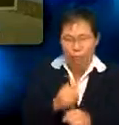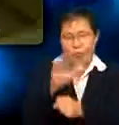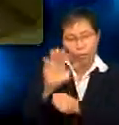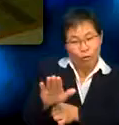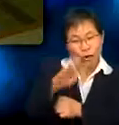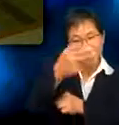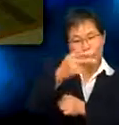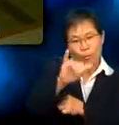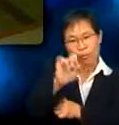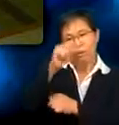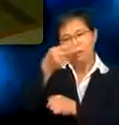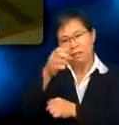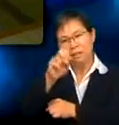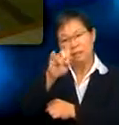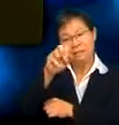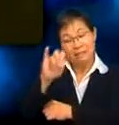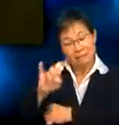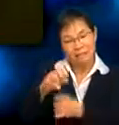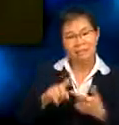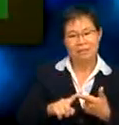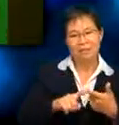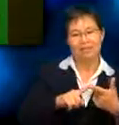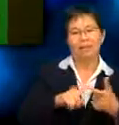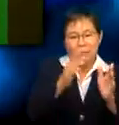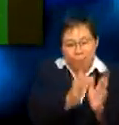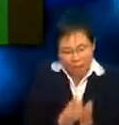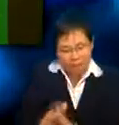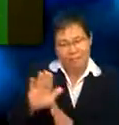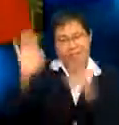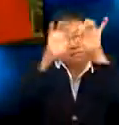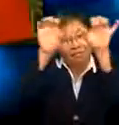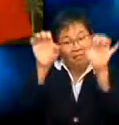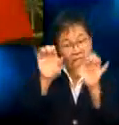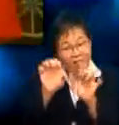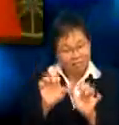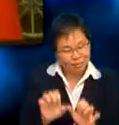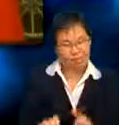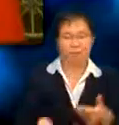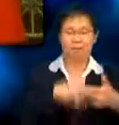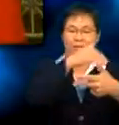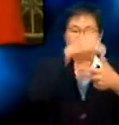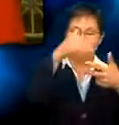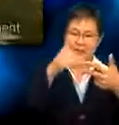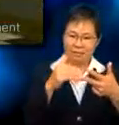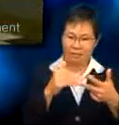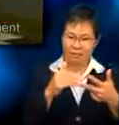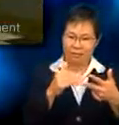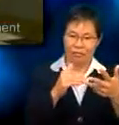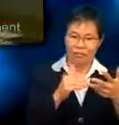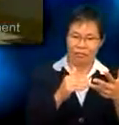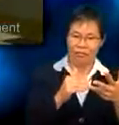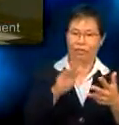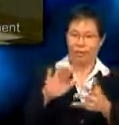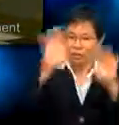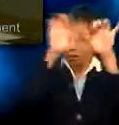Form your hypothesis. 3, plan your experiment. 4,